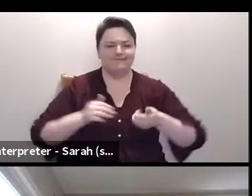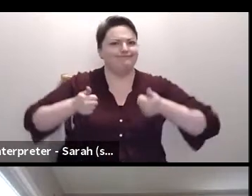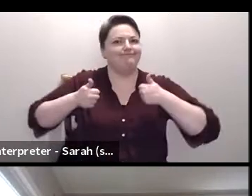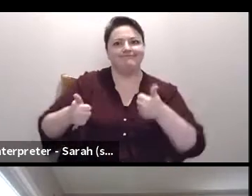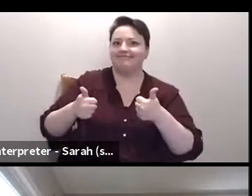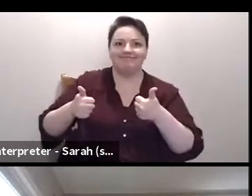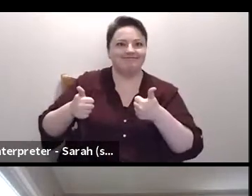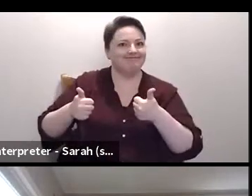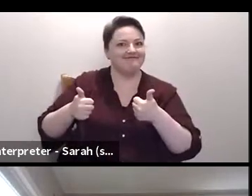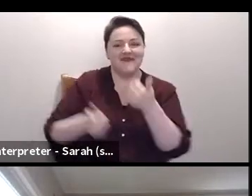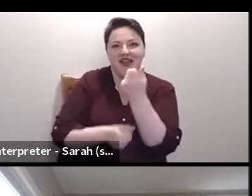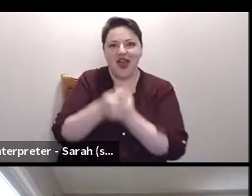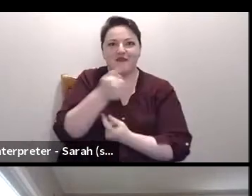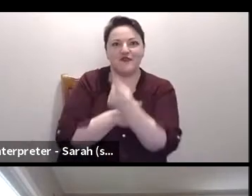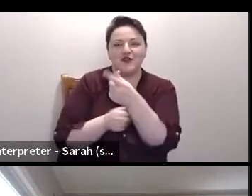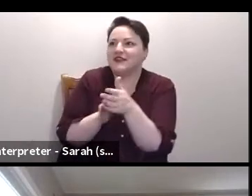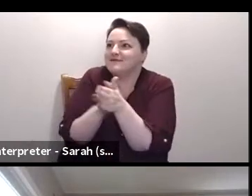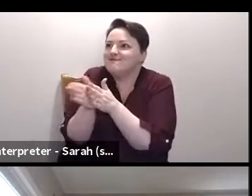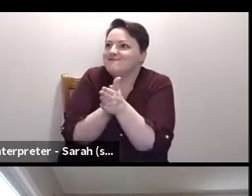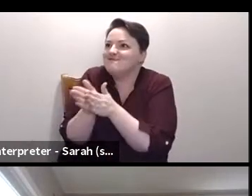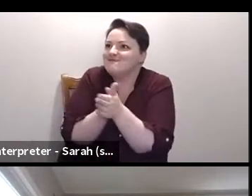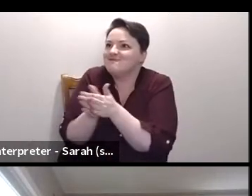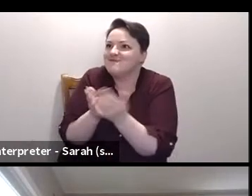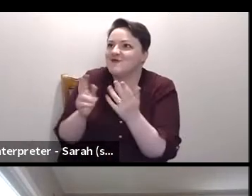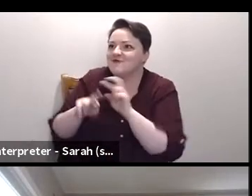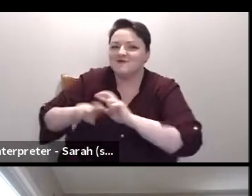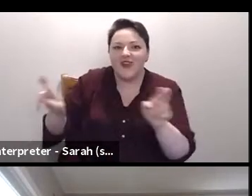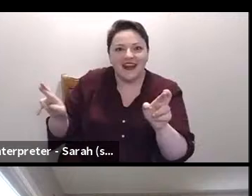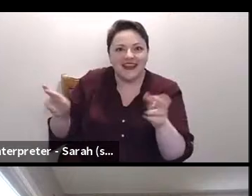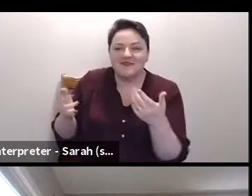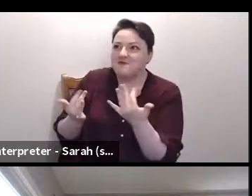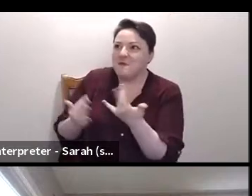said, waiting for our turn.